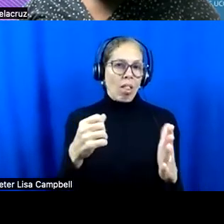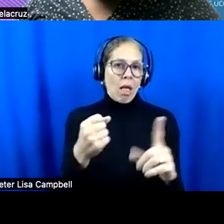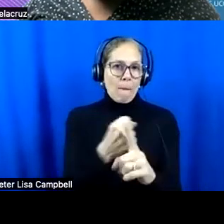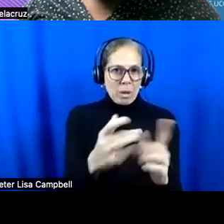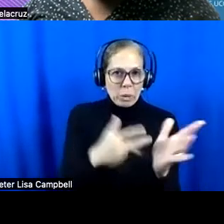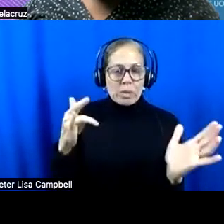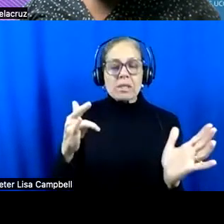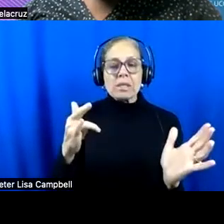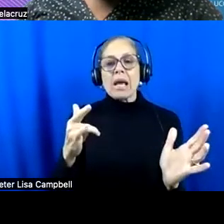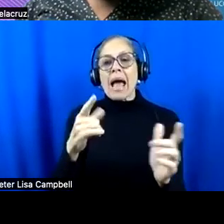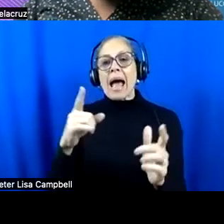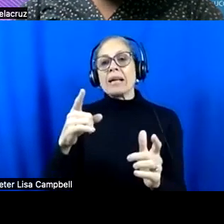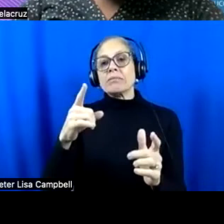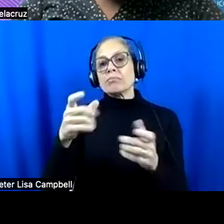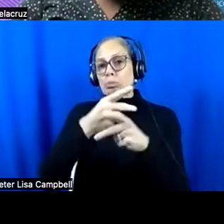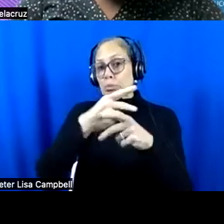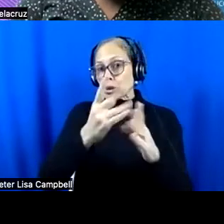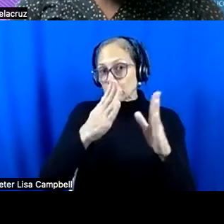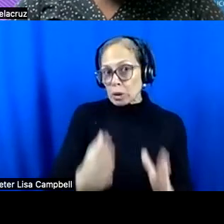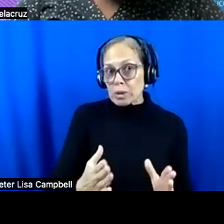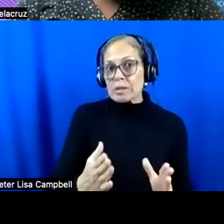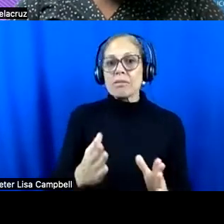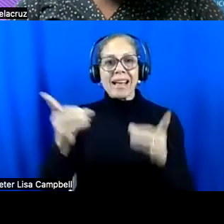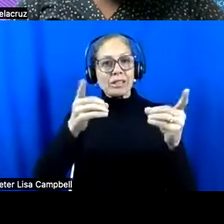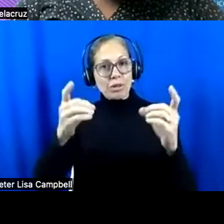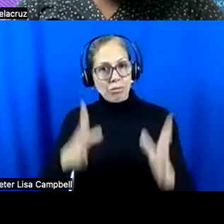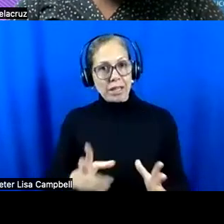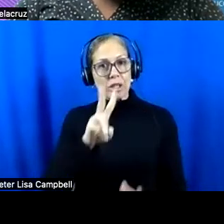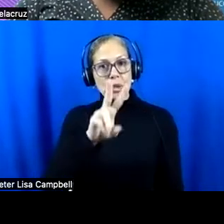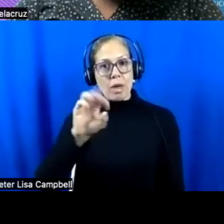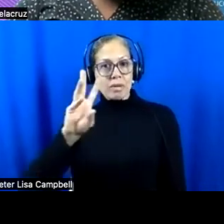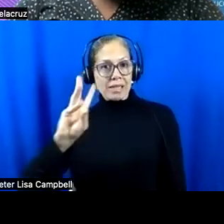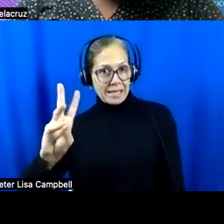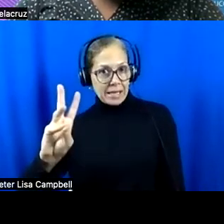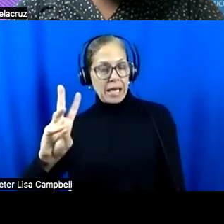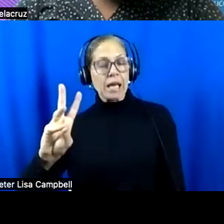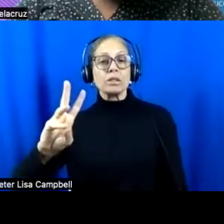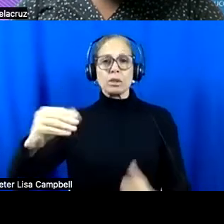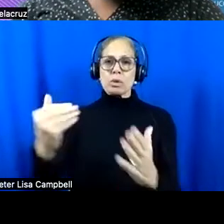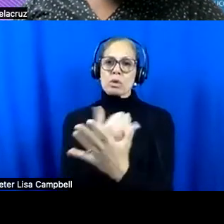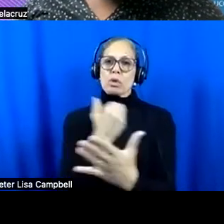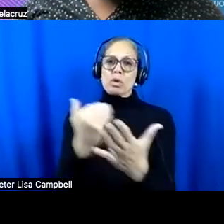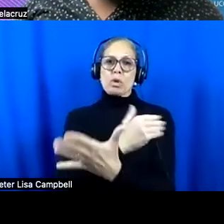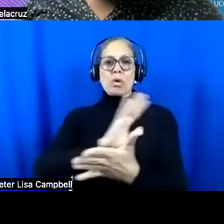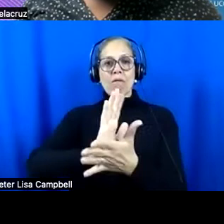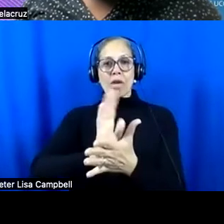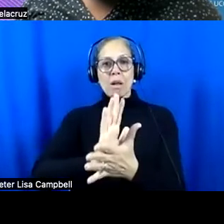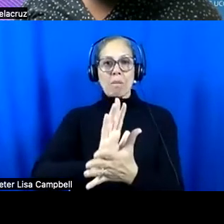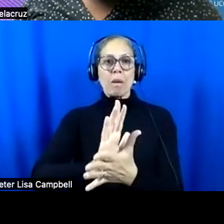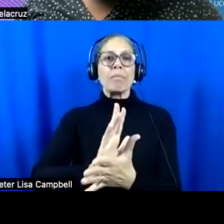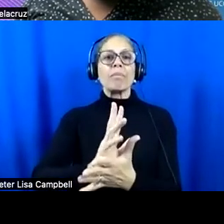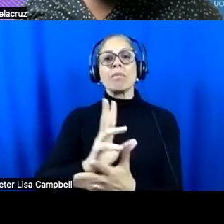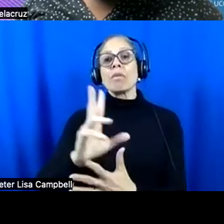slash director of the 2006 groundbreaking Ford Foundation funded film, Know the Rape